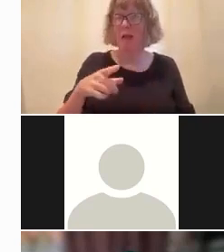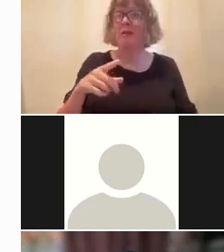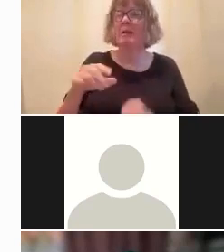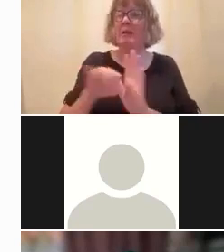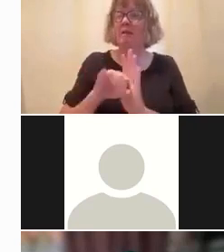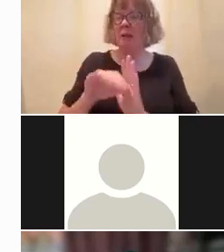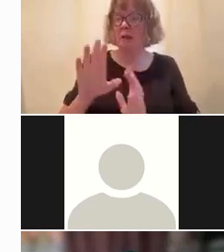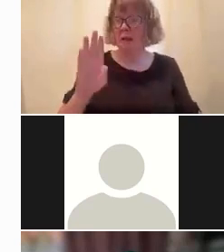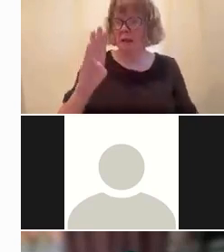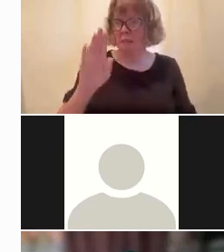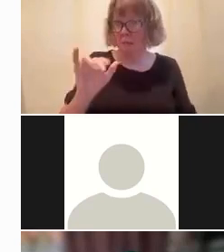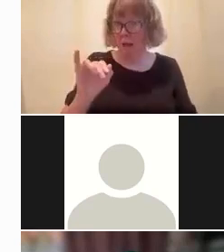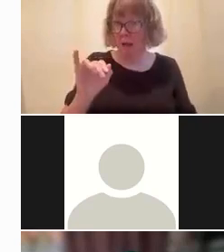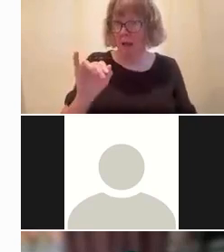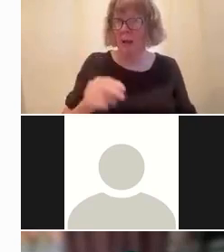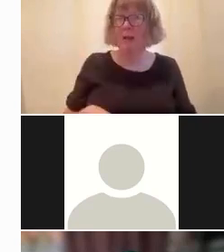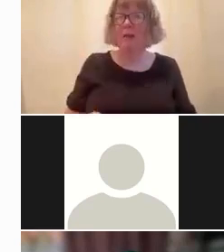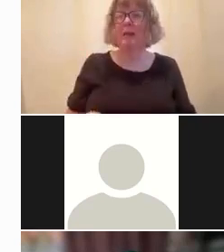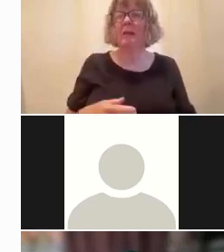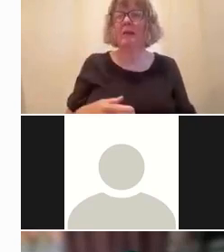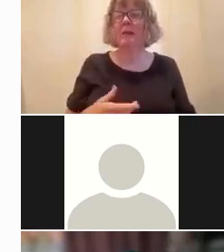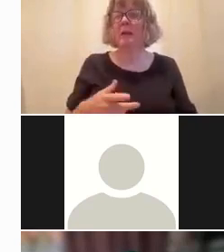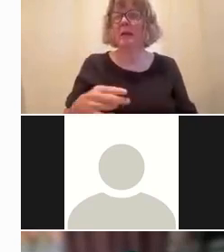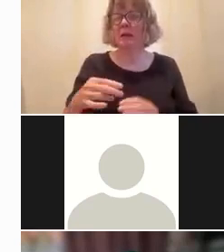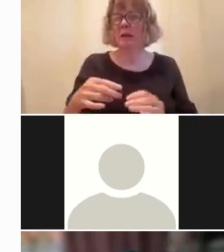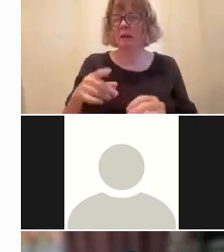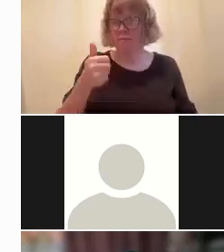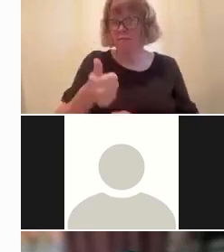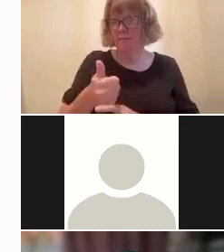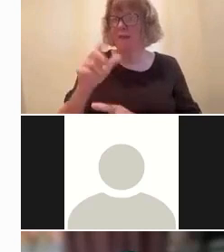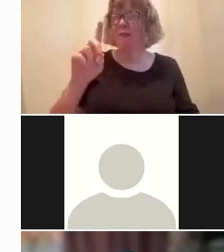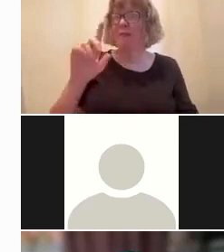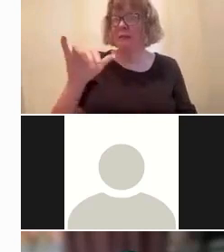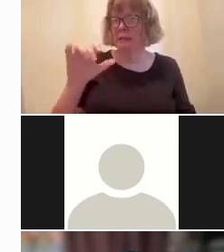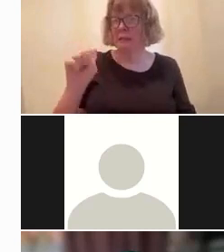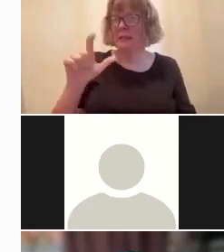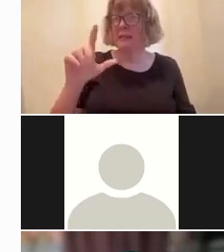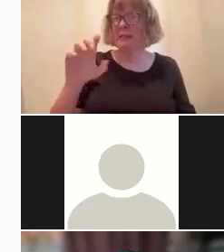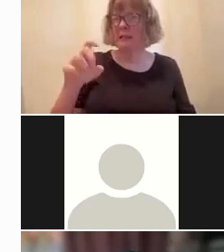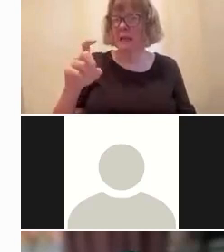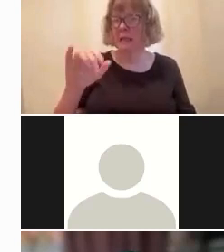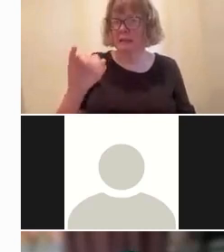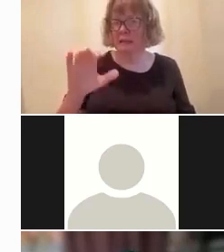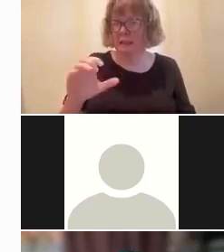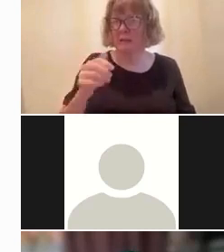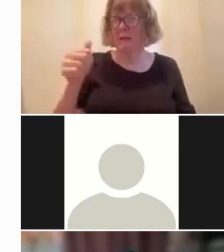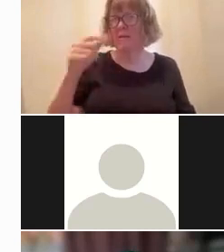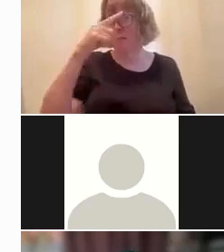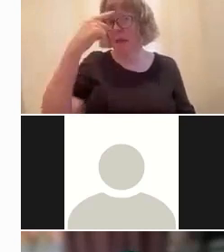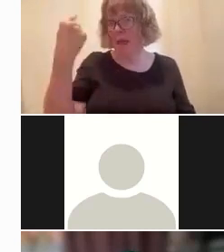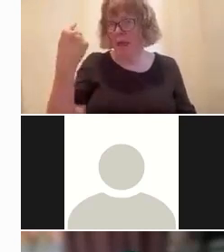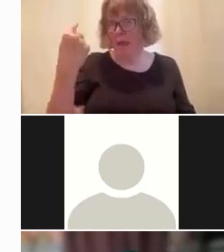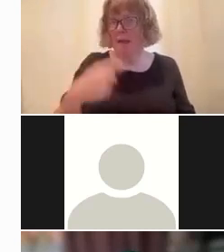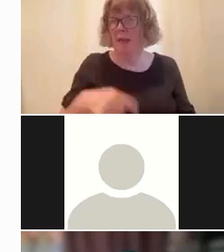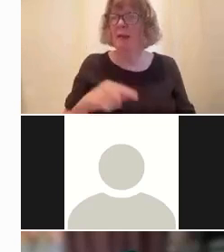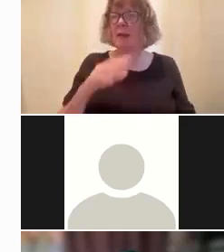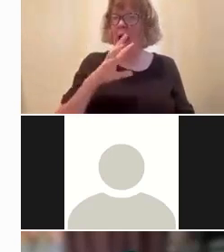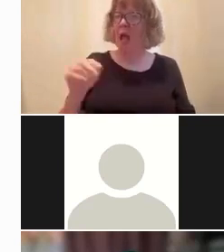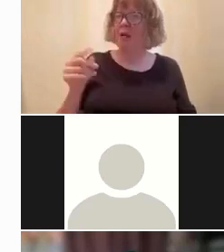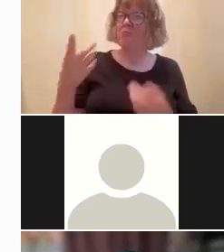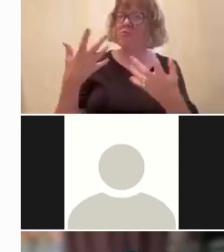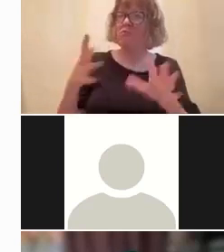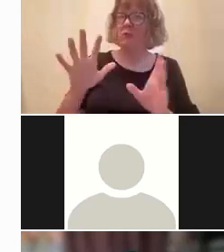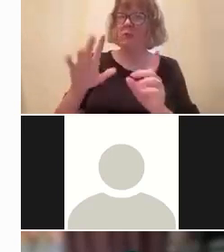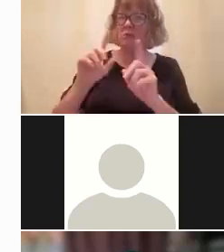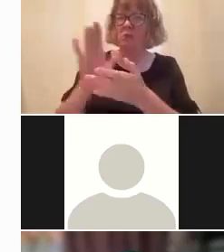as bisexual, is dyslexic, is Black, and college